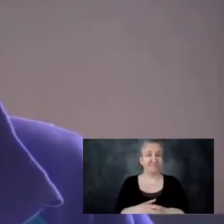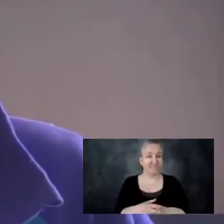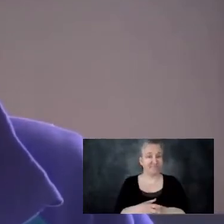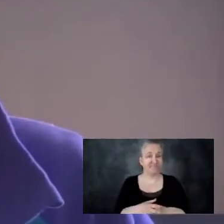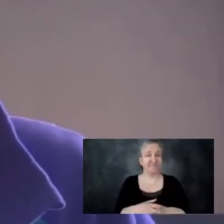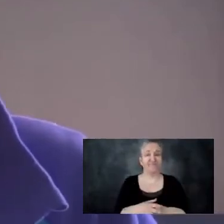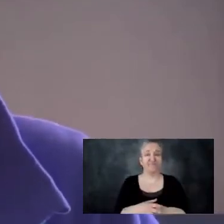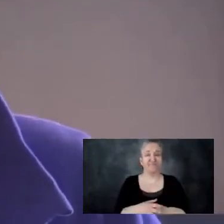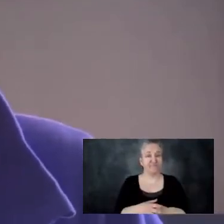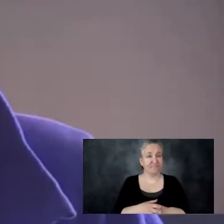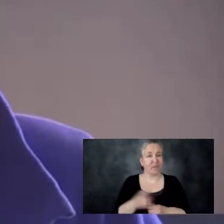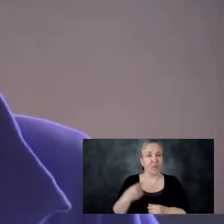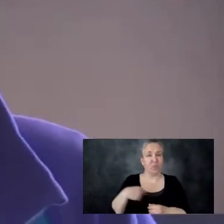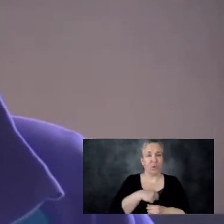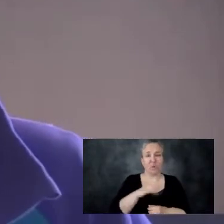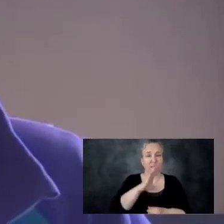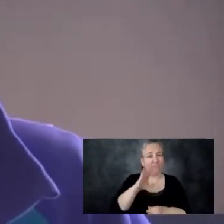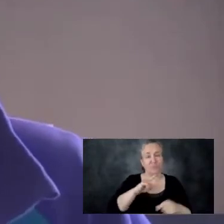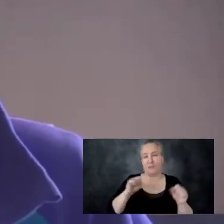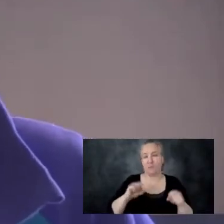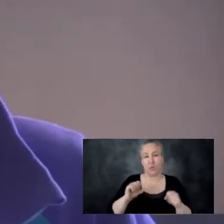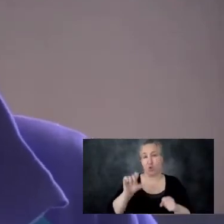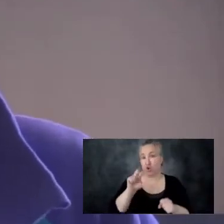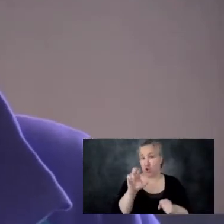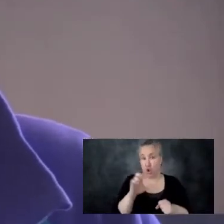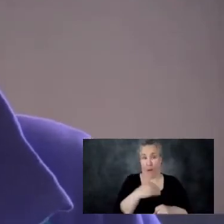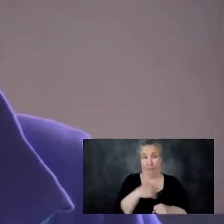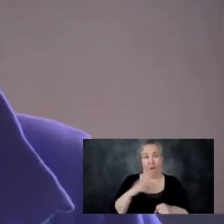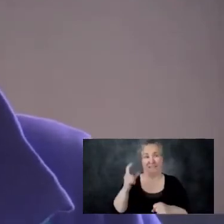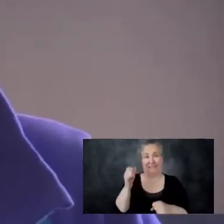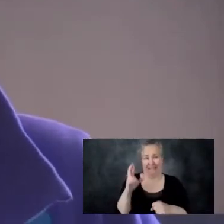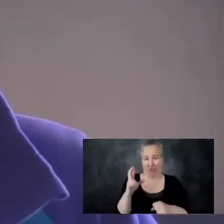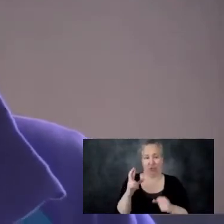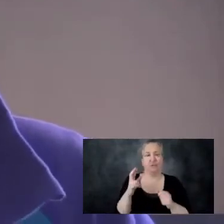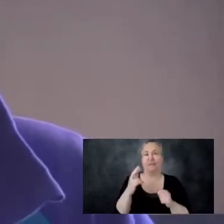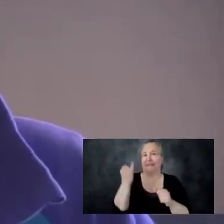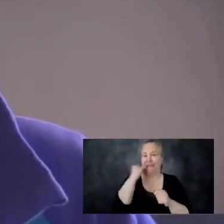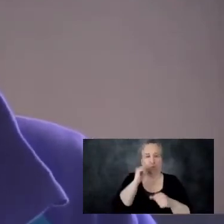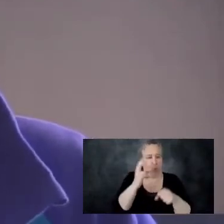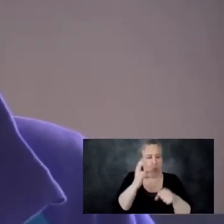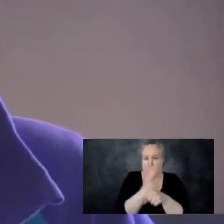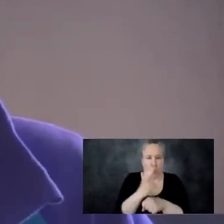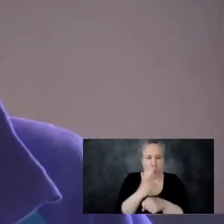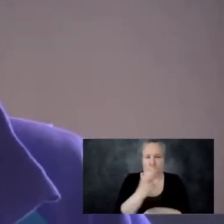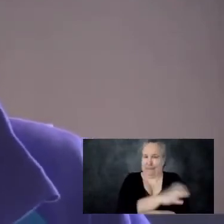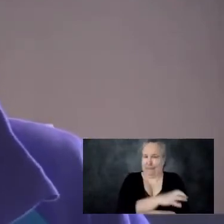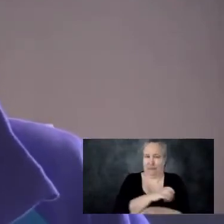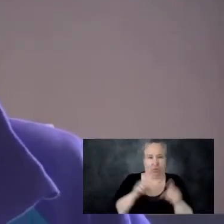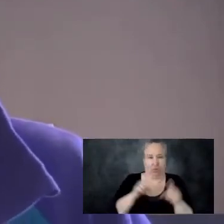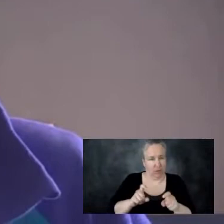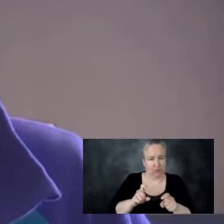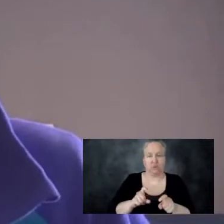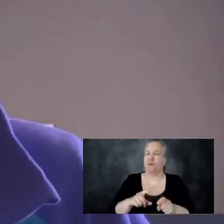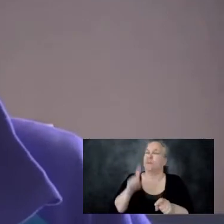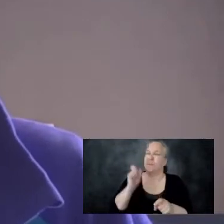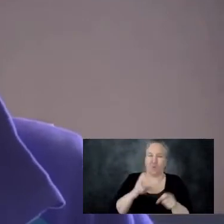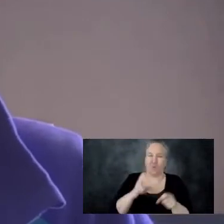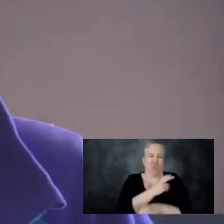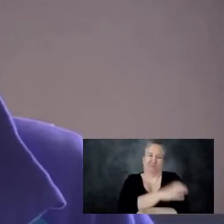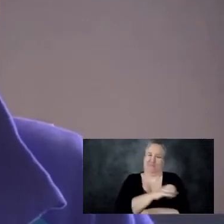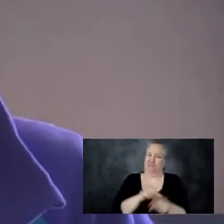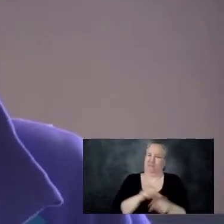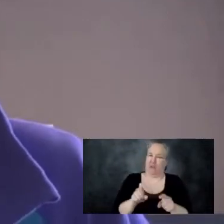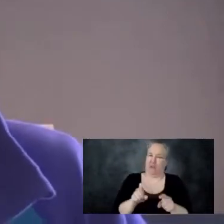be able to cure breast cancer unless we do clinical trials. So it's very important that we select the